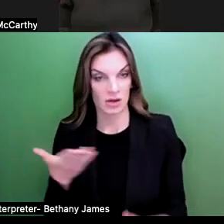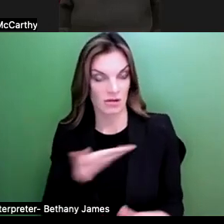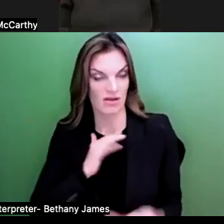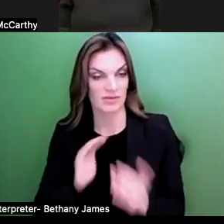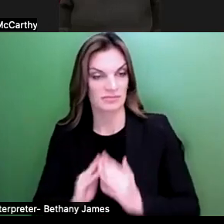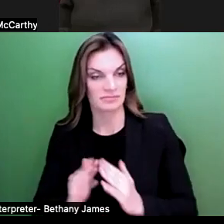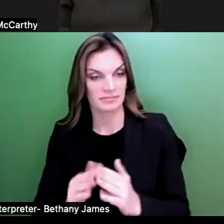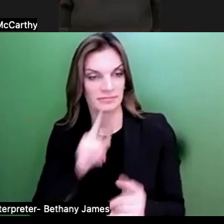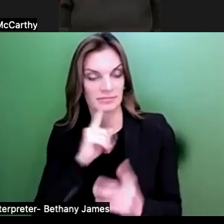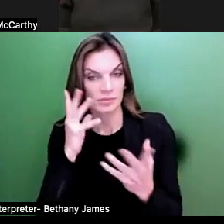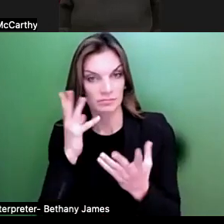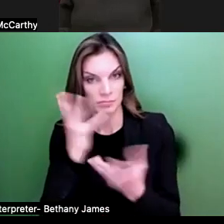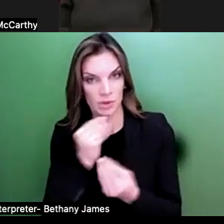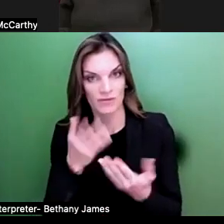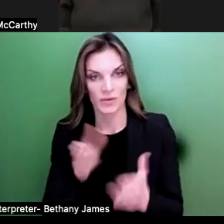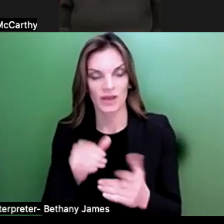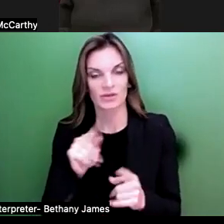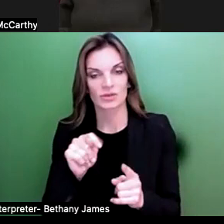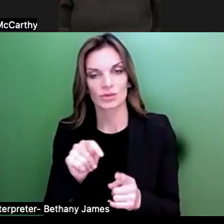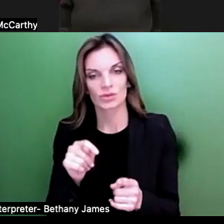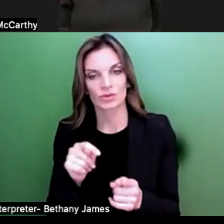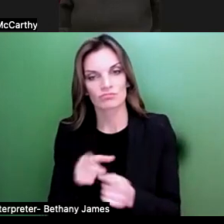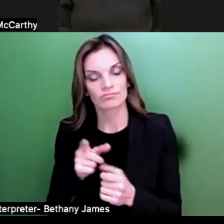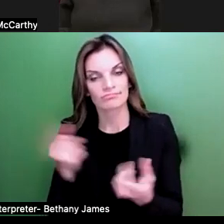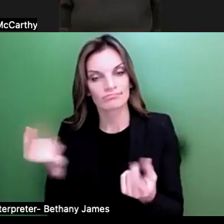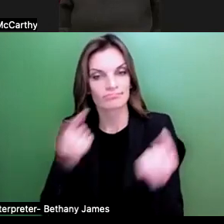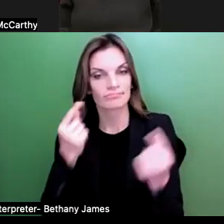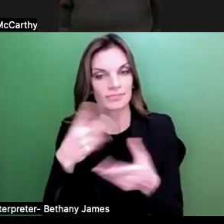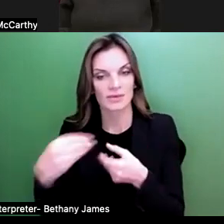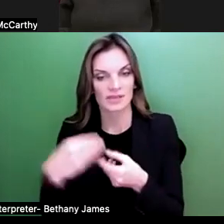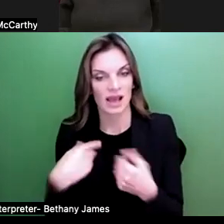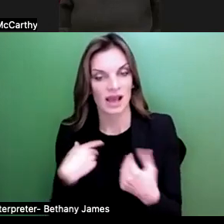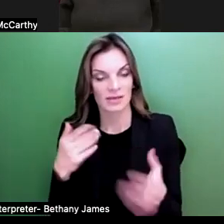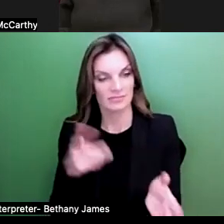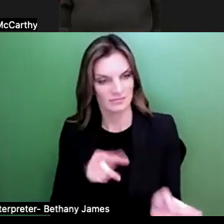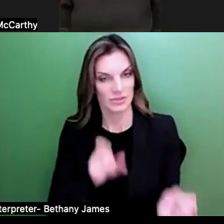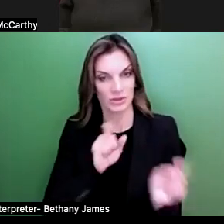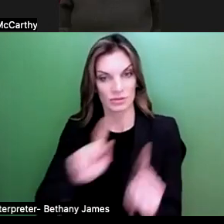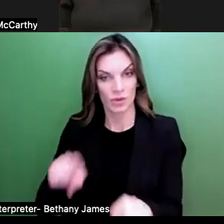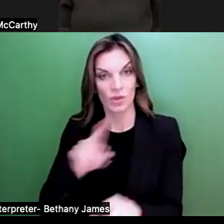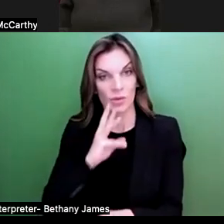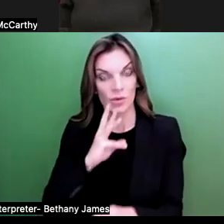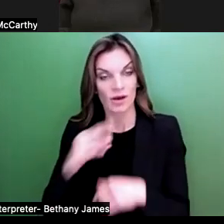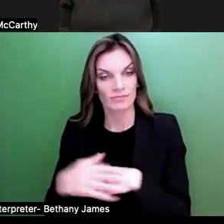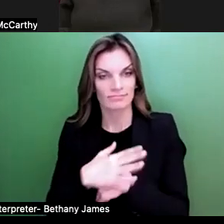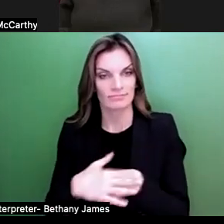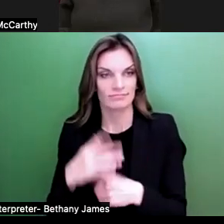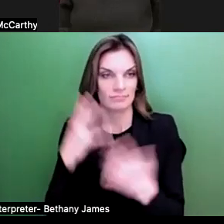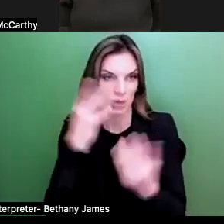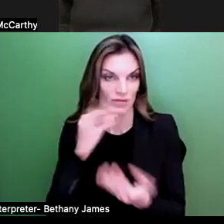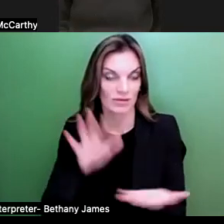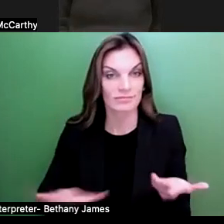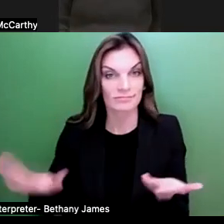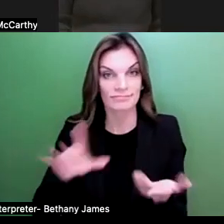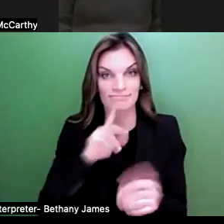It's a wonderful way to spend some time, and I encourage everyone to get out on the water whenever they can. It soothes